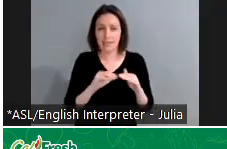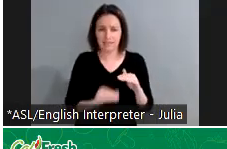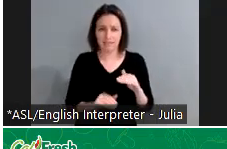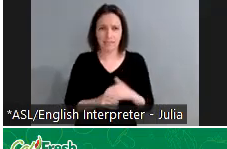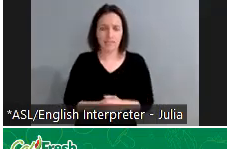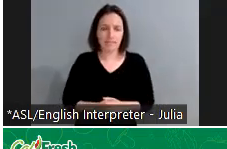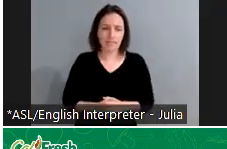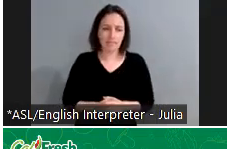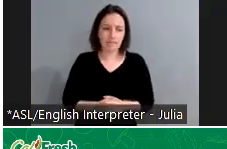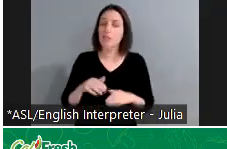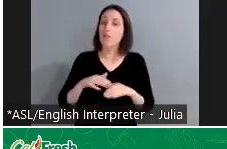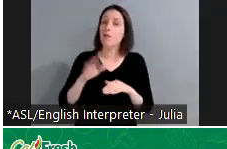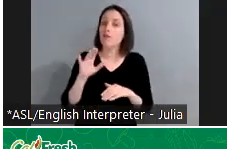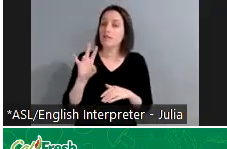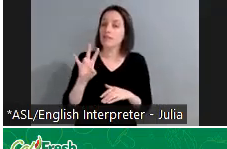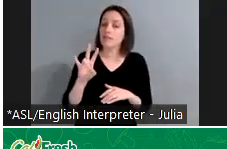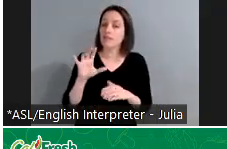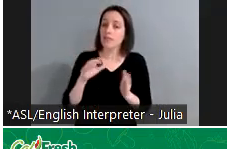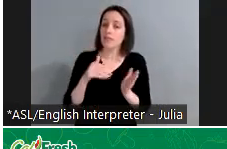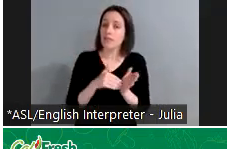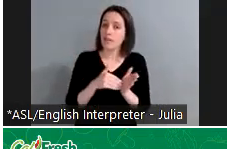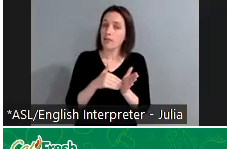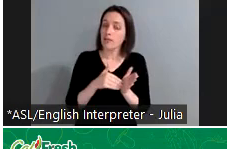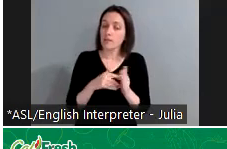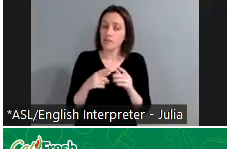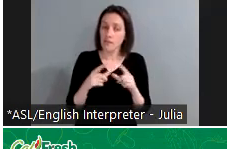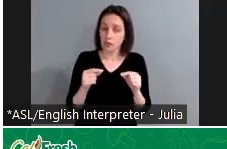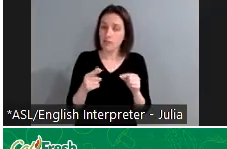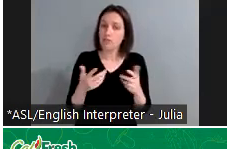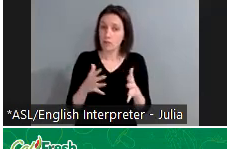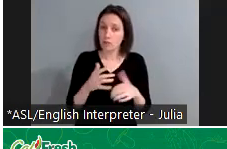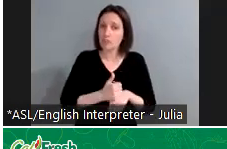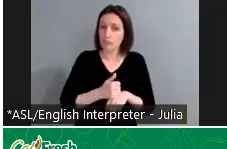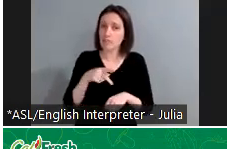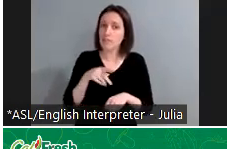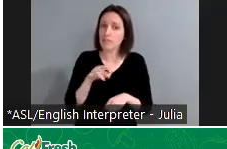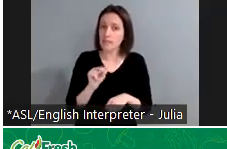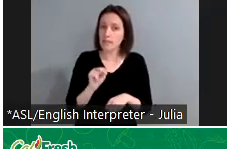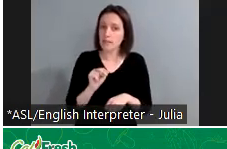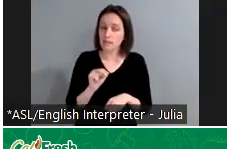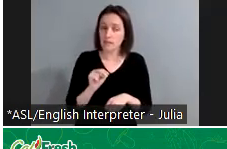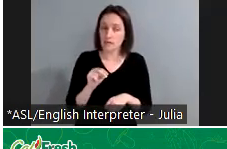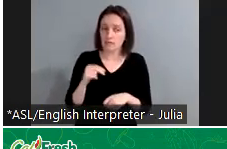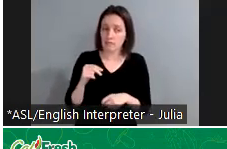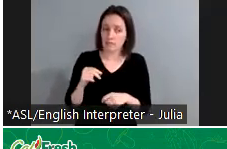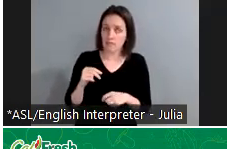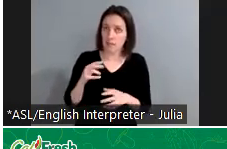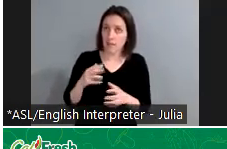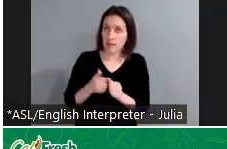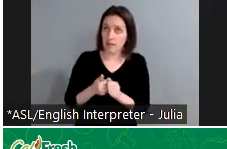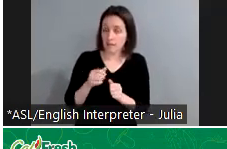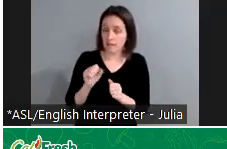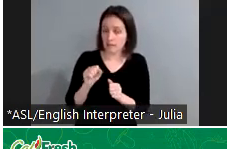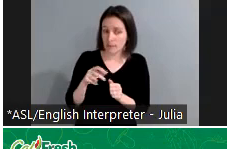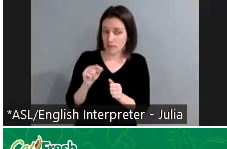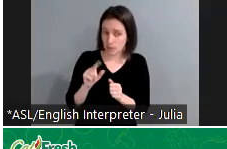over 700,000 of these cards have been pinned as of December 2023, with a pin rate of 84%.